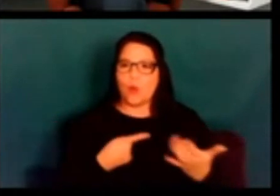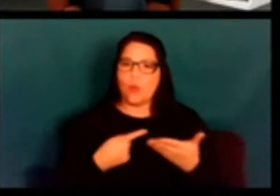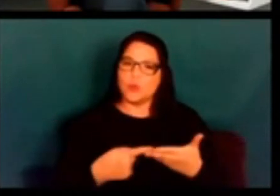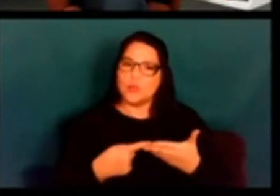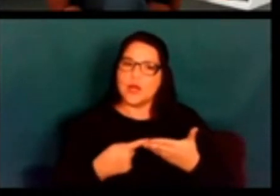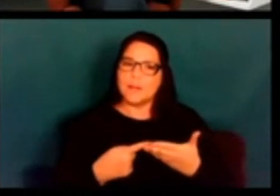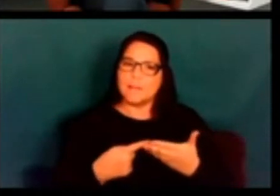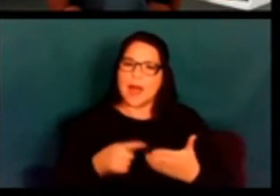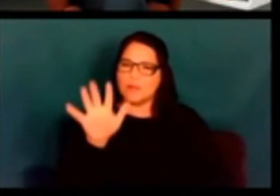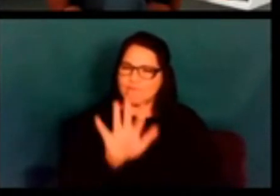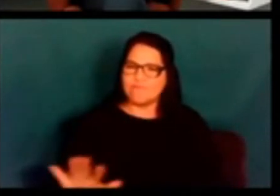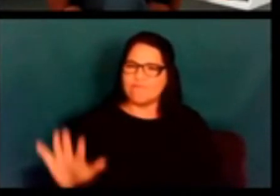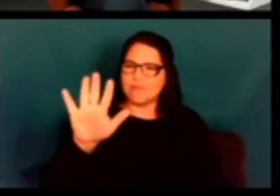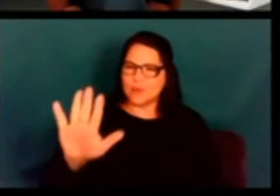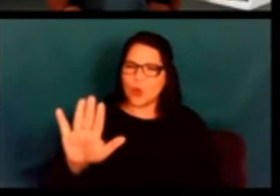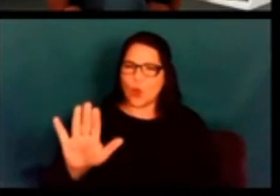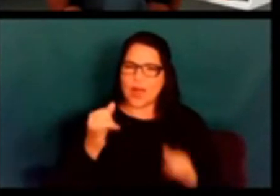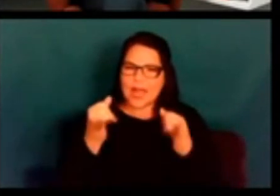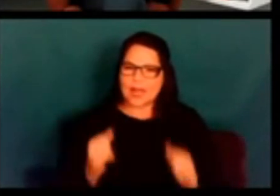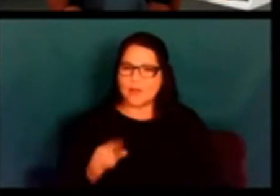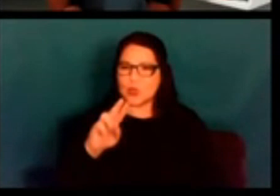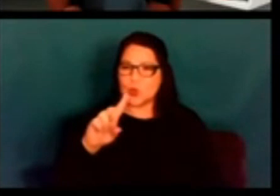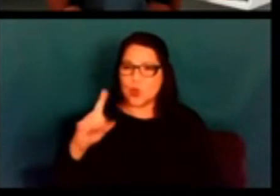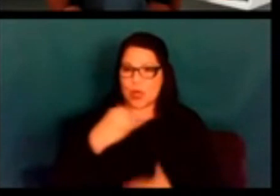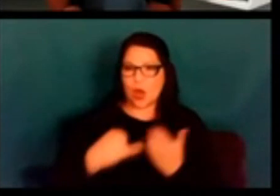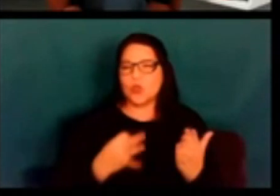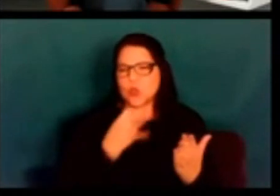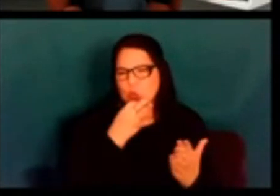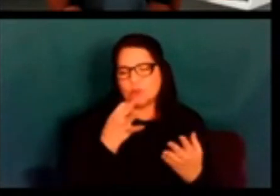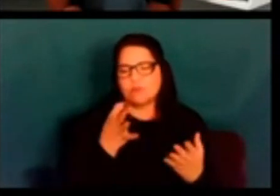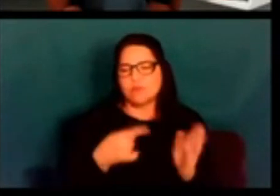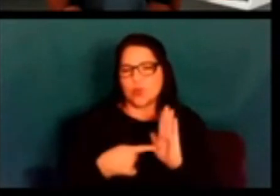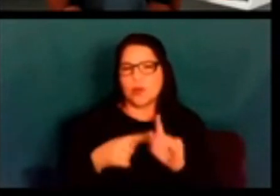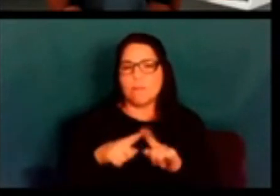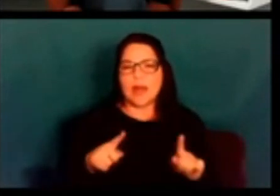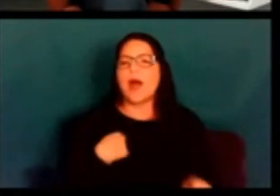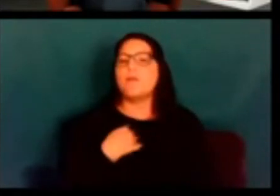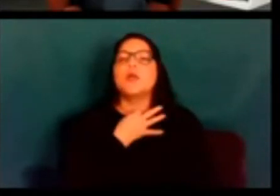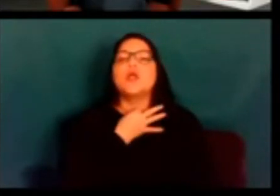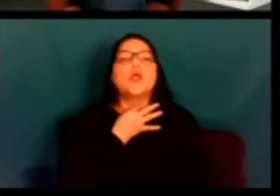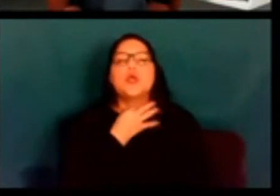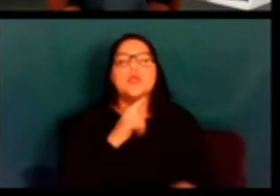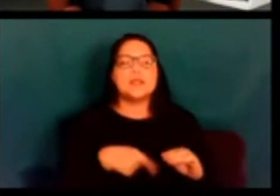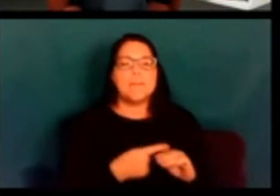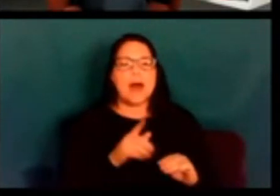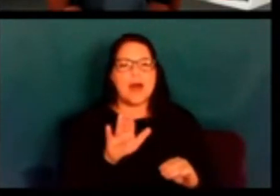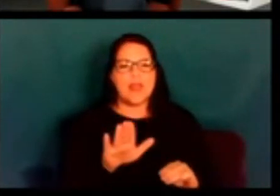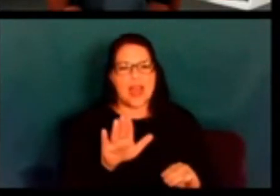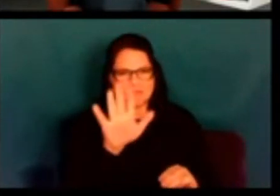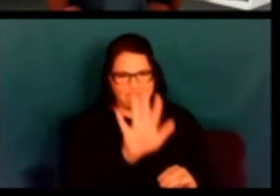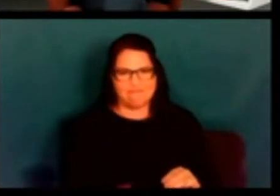your own 2D art. And we'll get to that in a minute, but I'm just curious about that sense